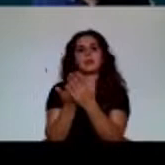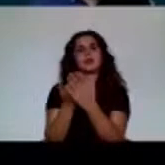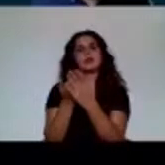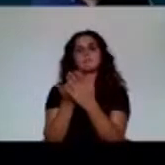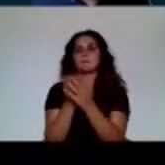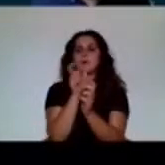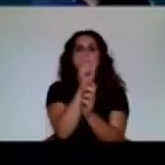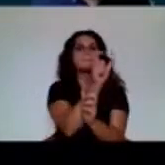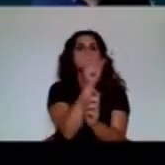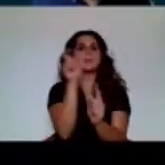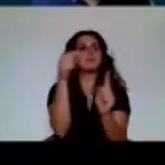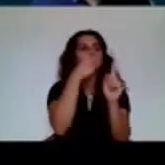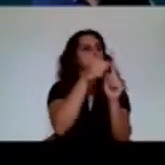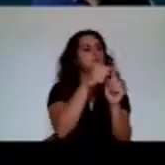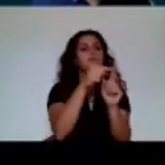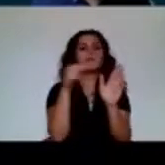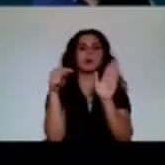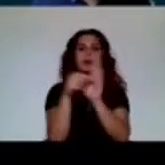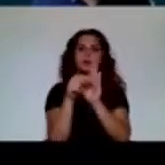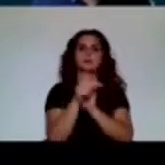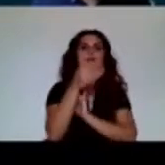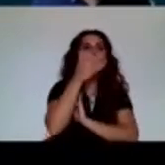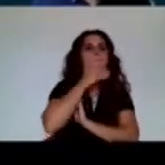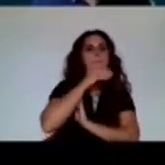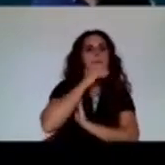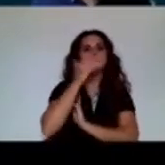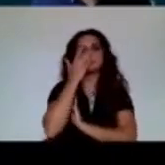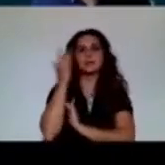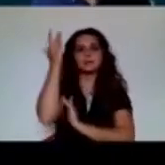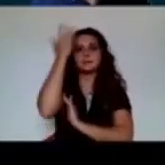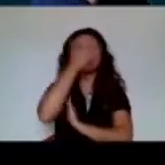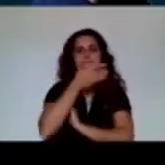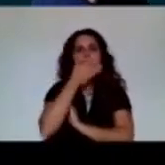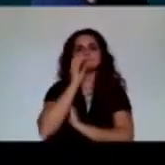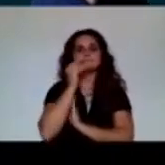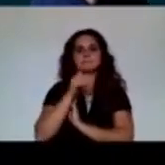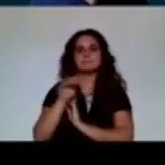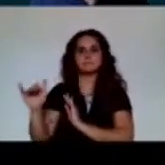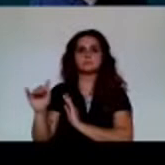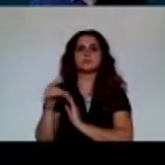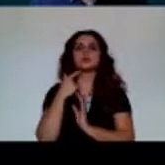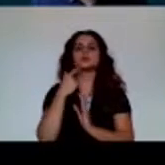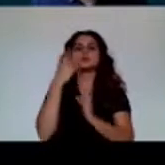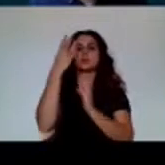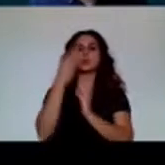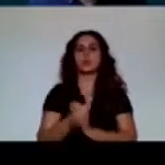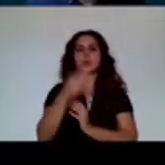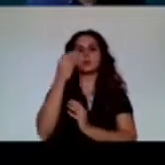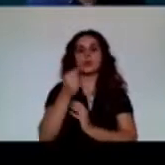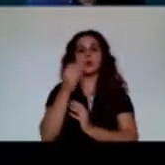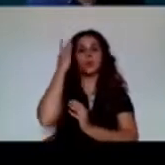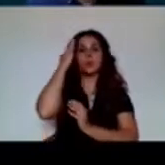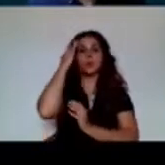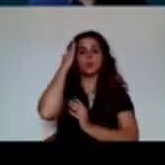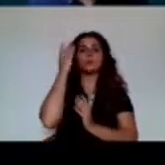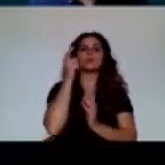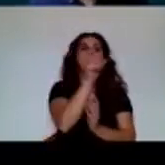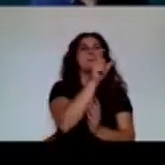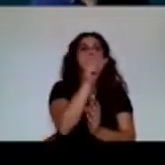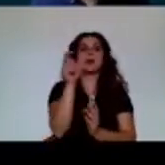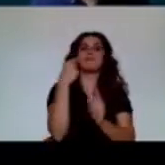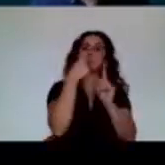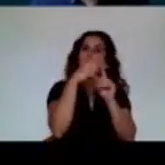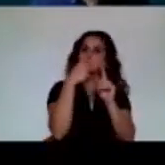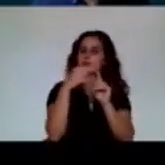and negative words to a black and a white target. And so then we counted the number of positive and negative words that